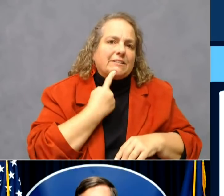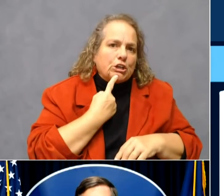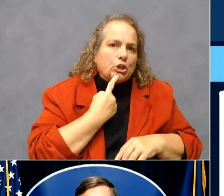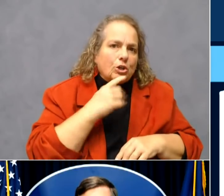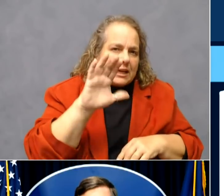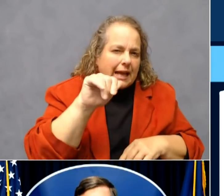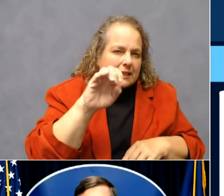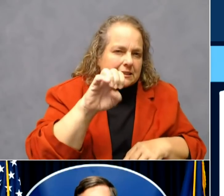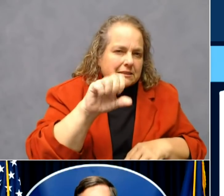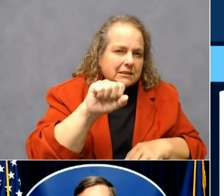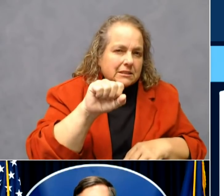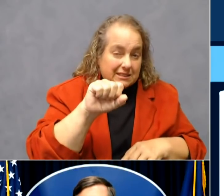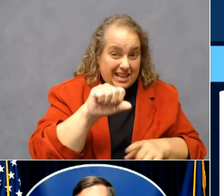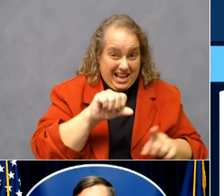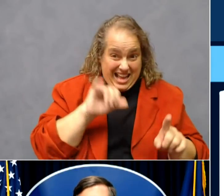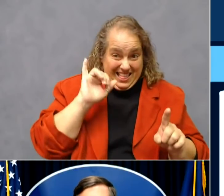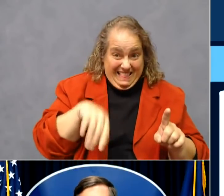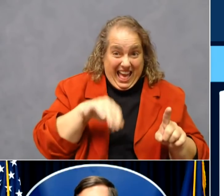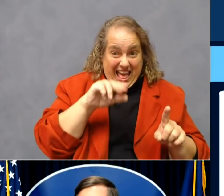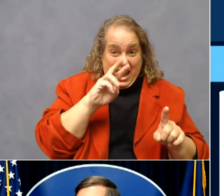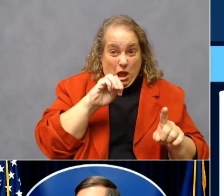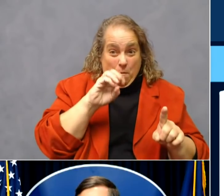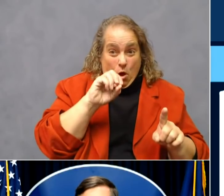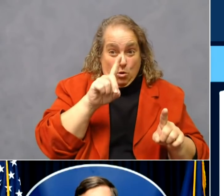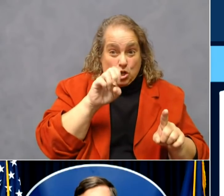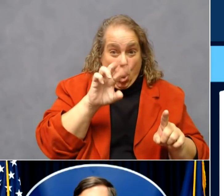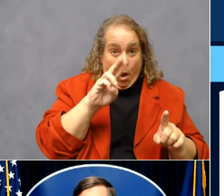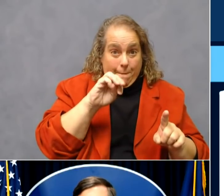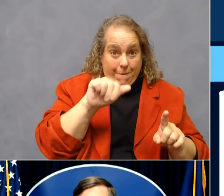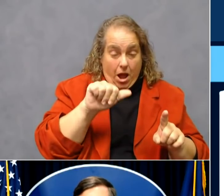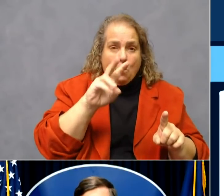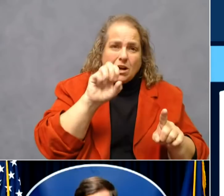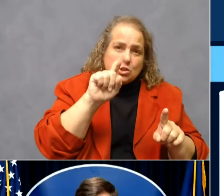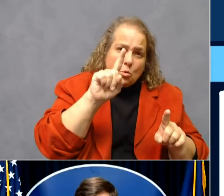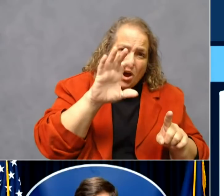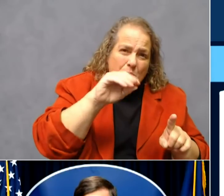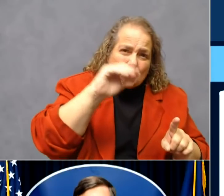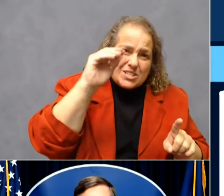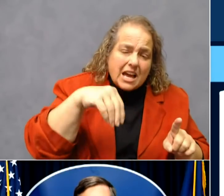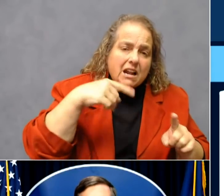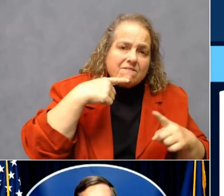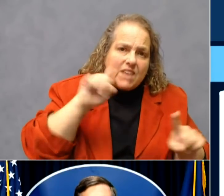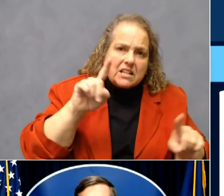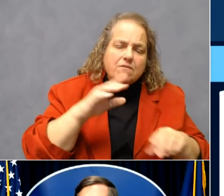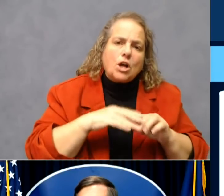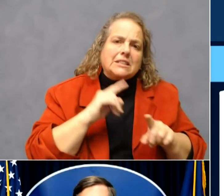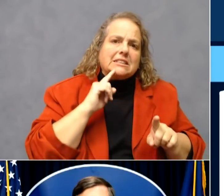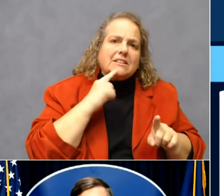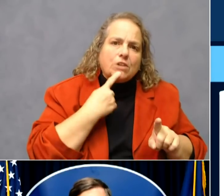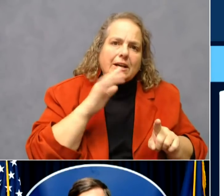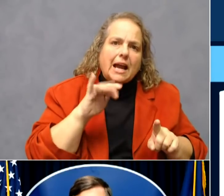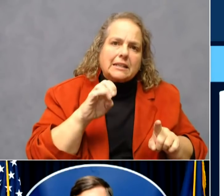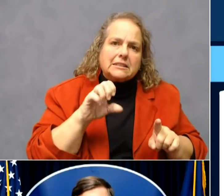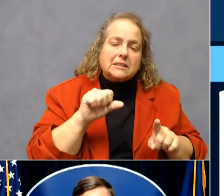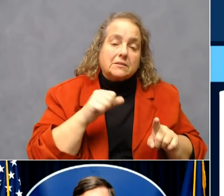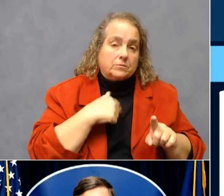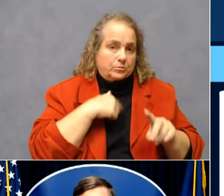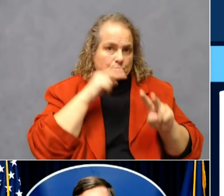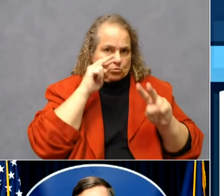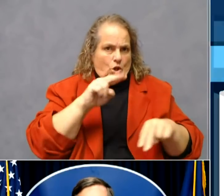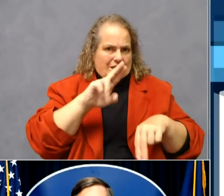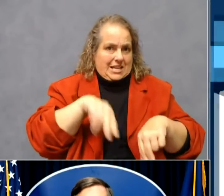100% effective on severe cases. I watched a national expert talk about the fact that if this